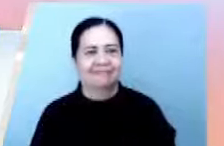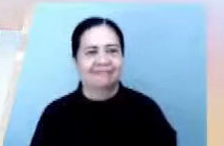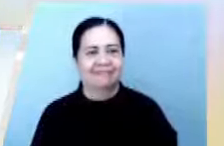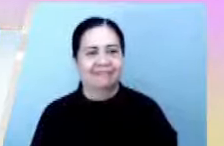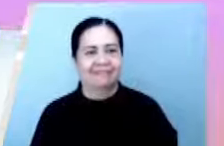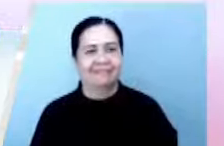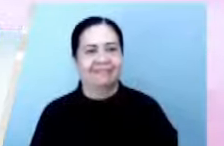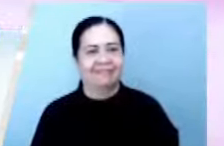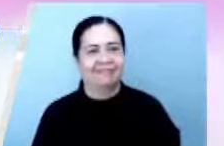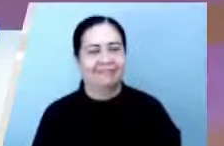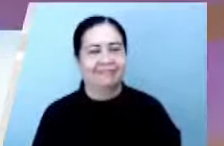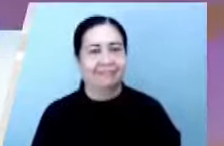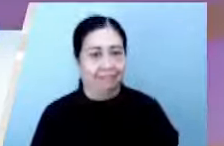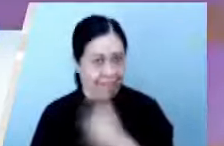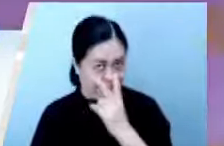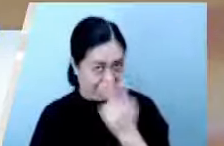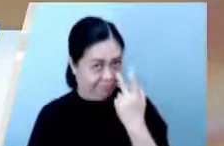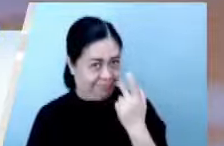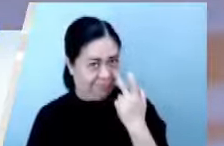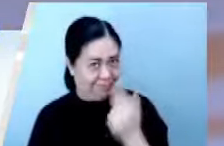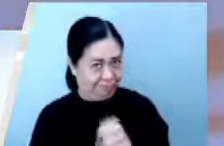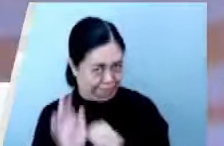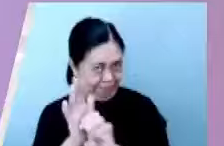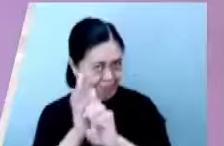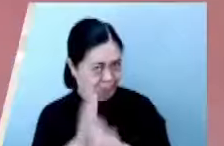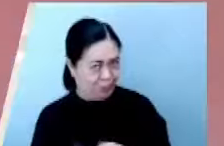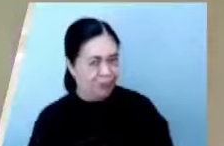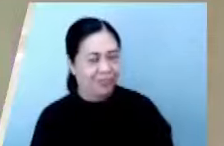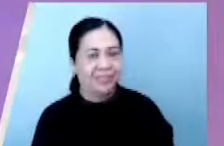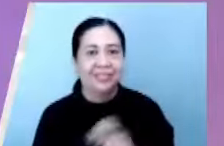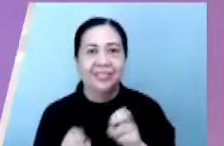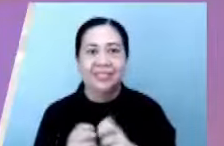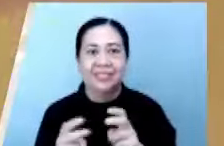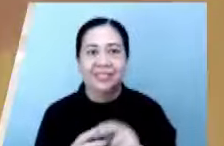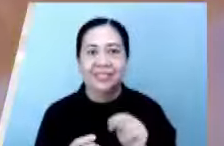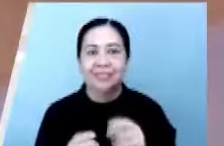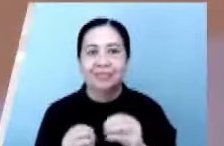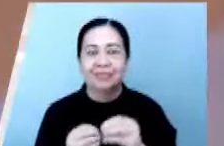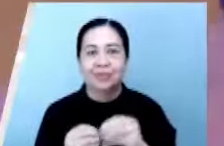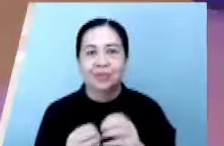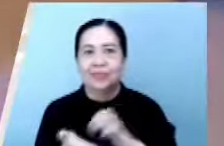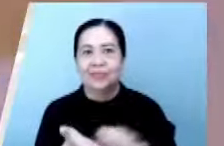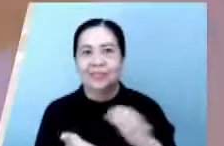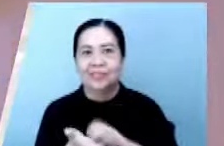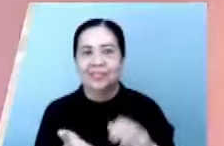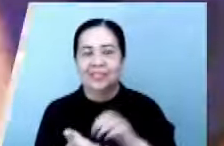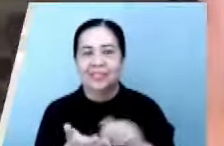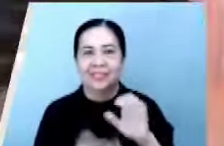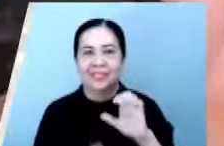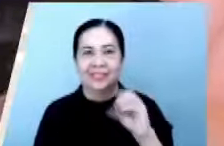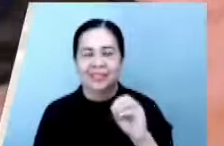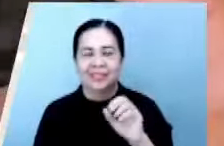O sige nga, pasample. Kahit tila kailangan pa ng more practice sa Echo Glide Skating Rink,